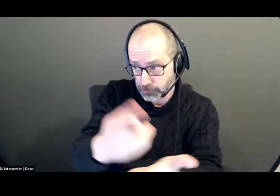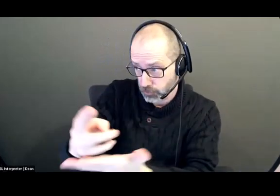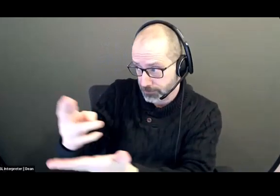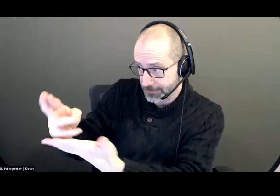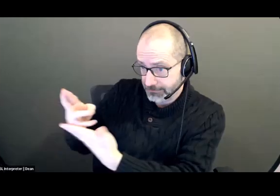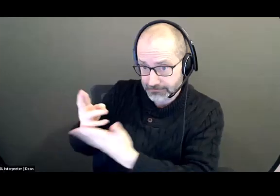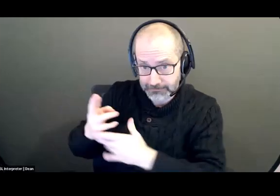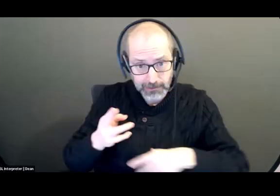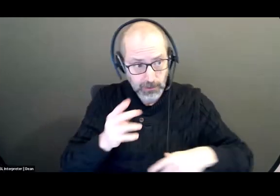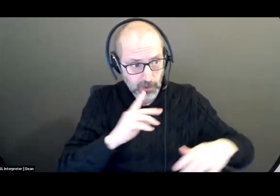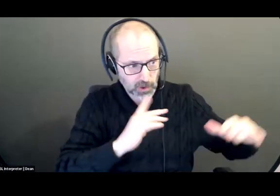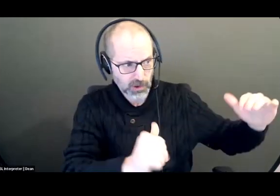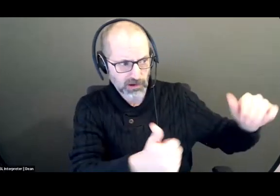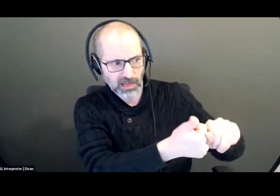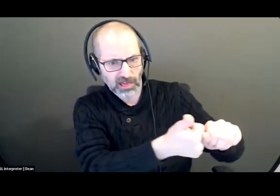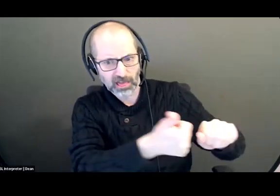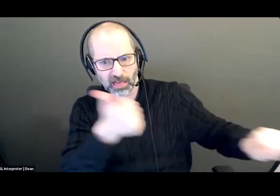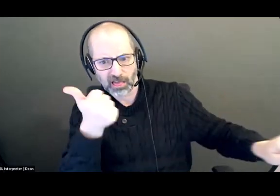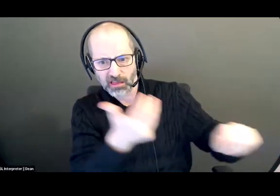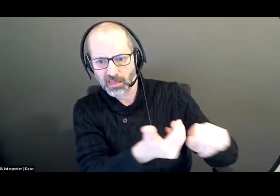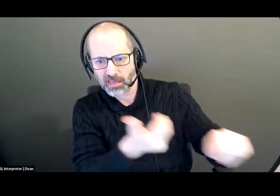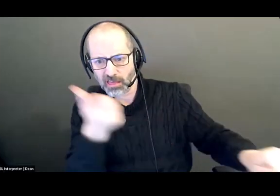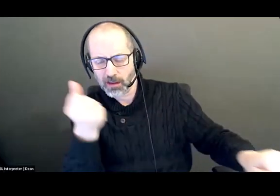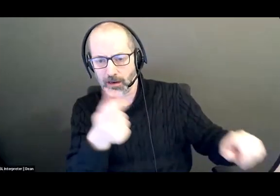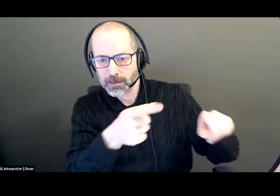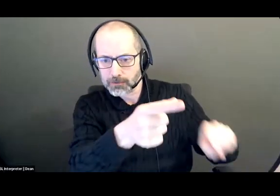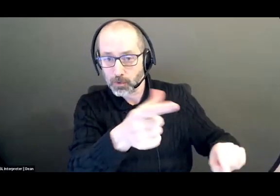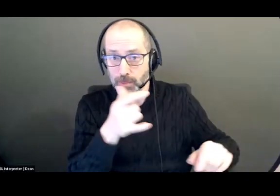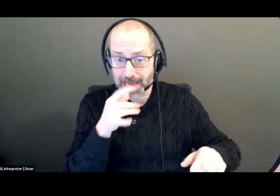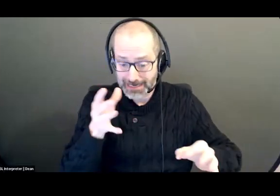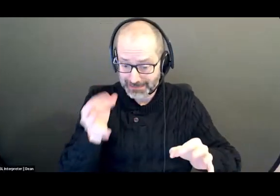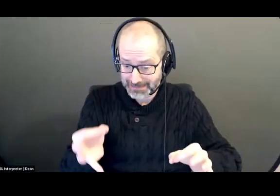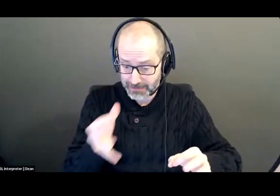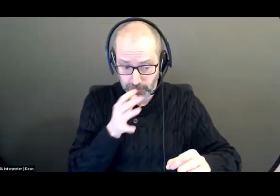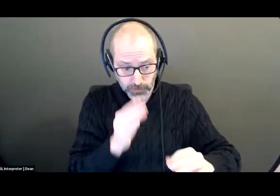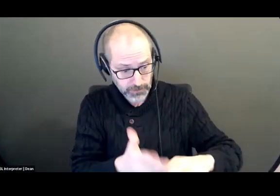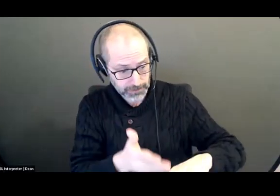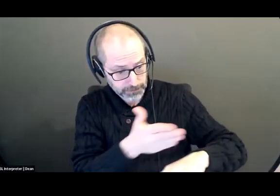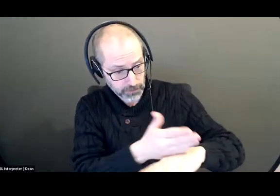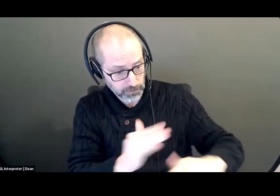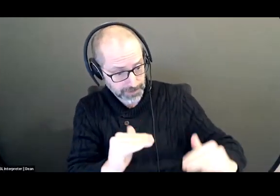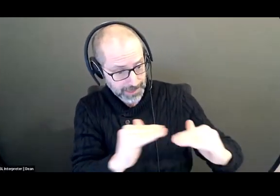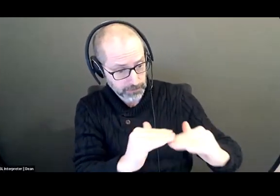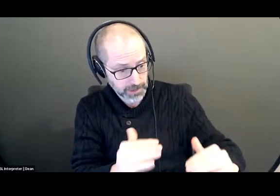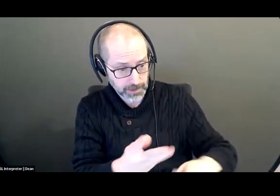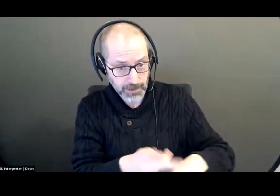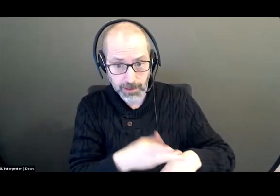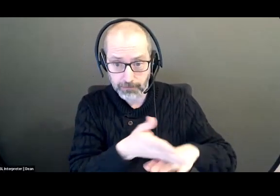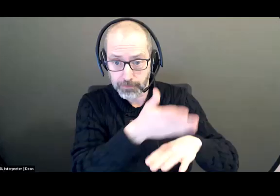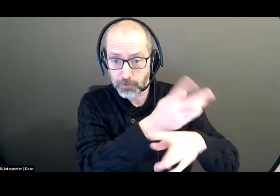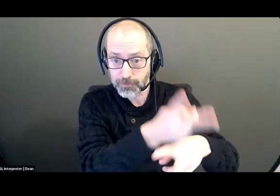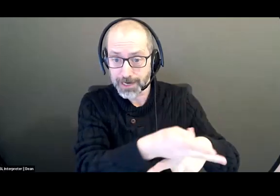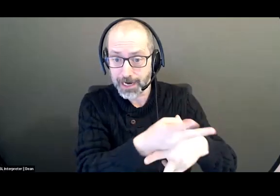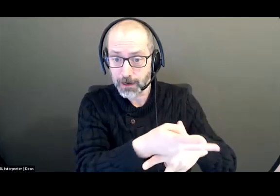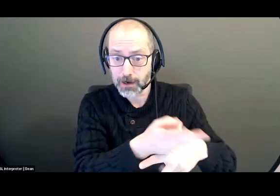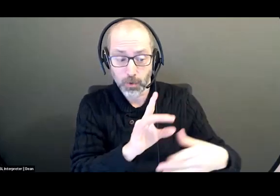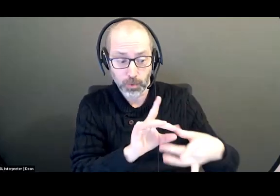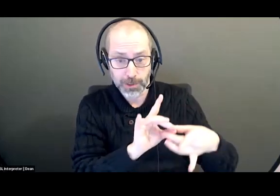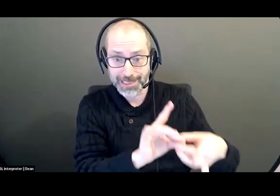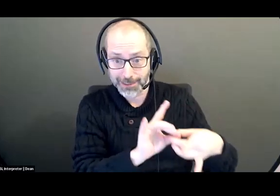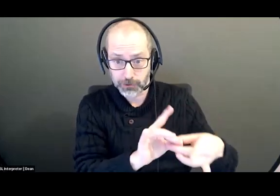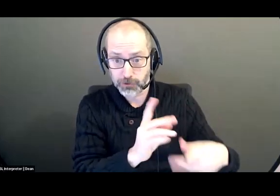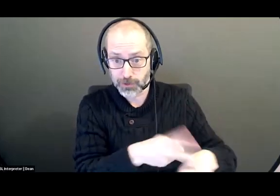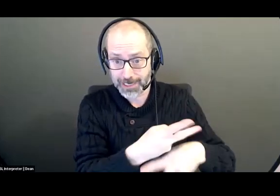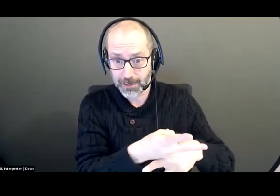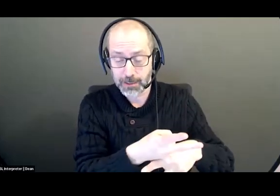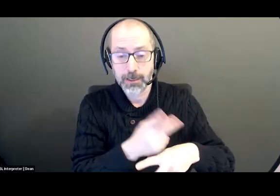to resources? We would ask, how will we know if this decision will improve equity and care? How does